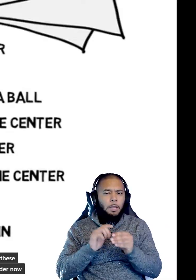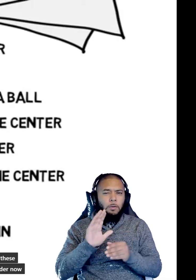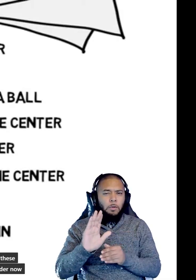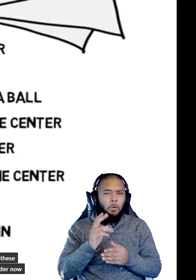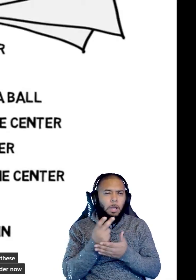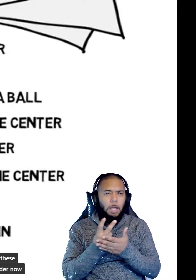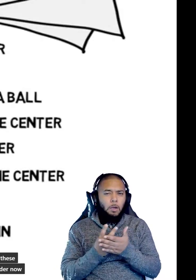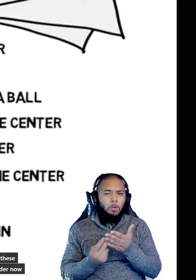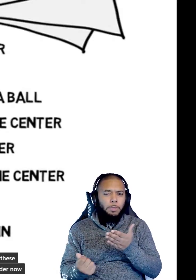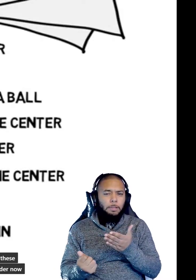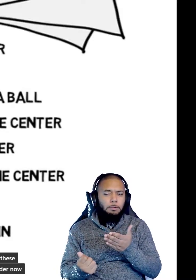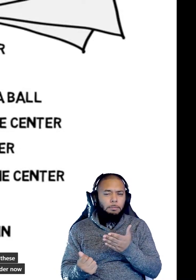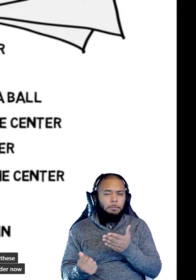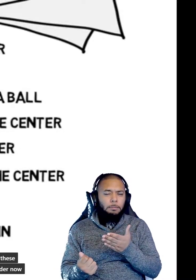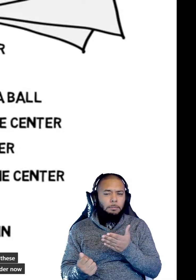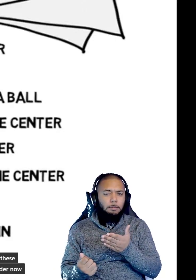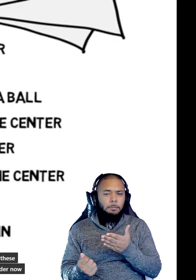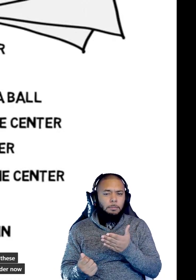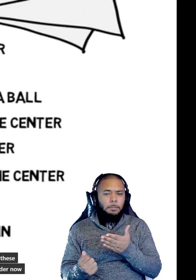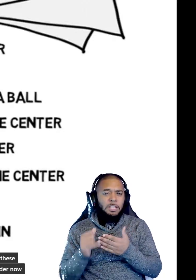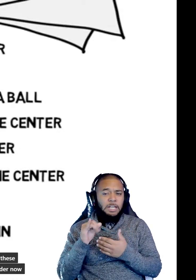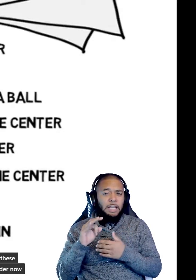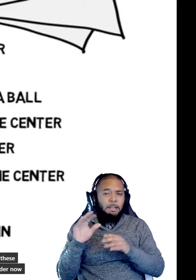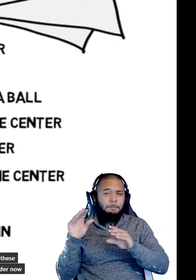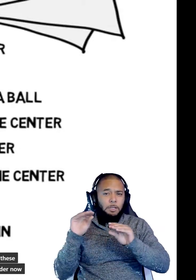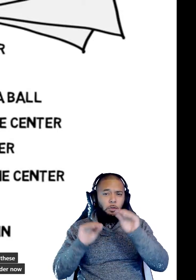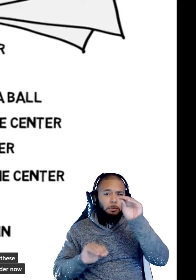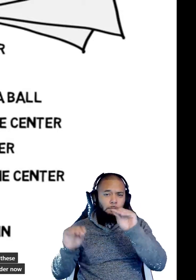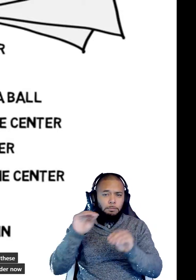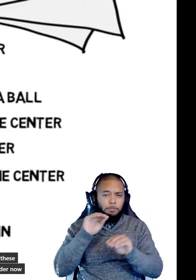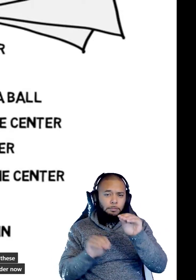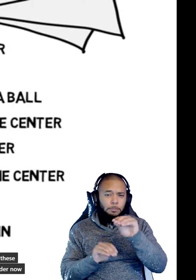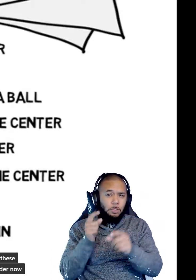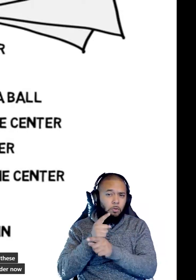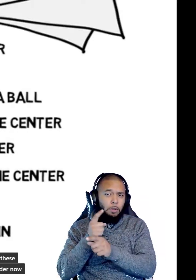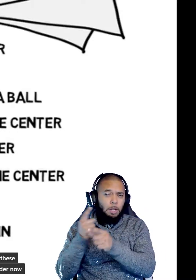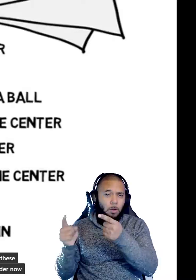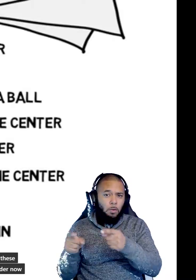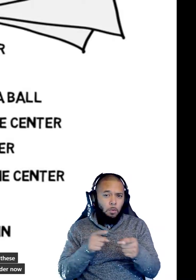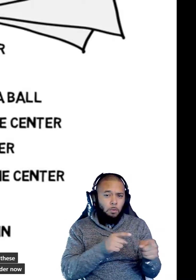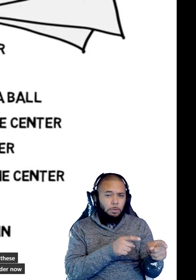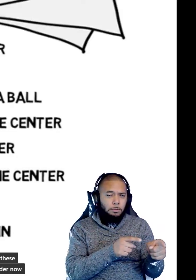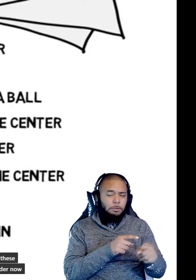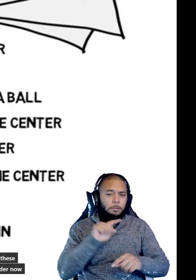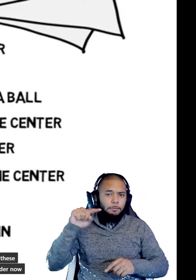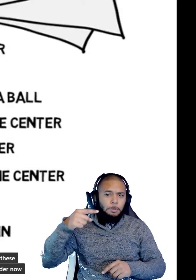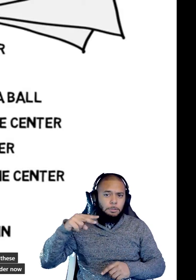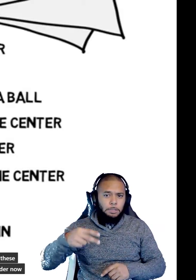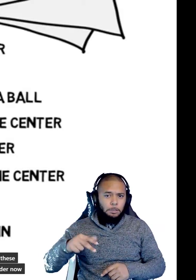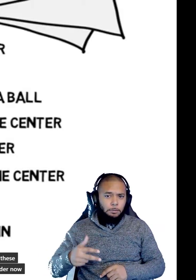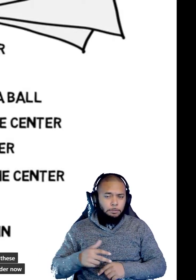would look like if you were to reorder these commands into our sequential order.